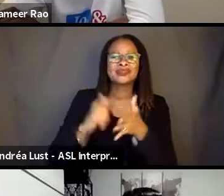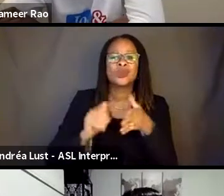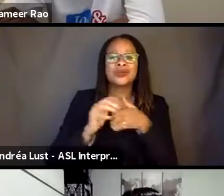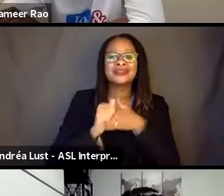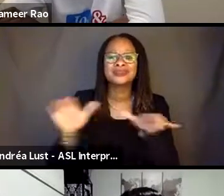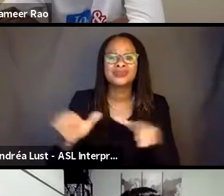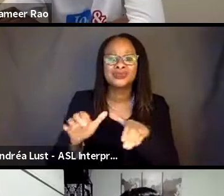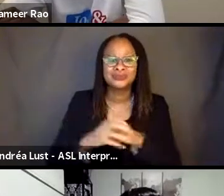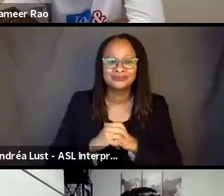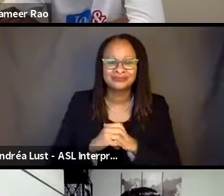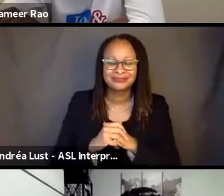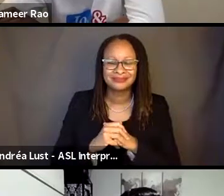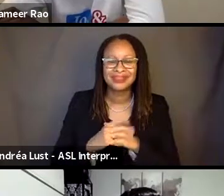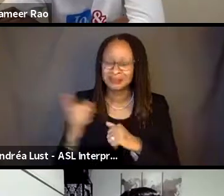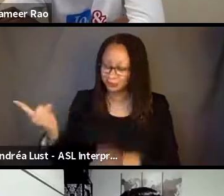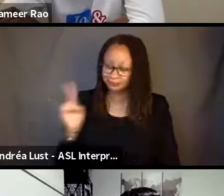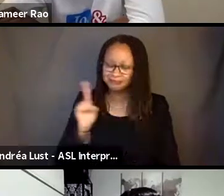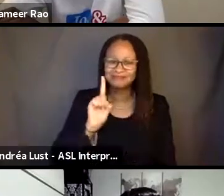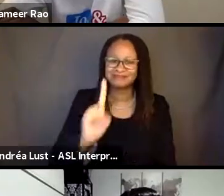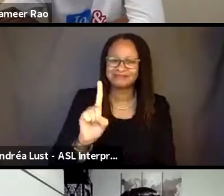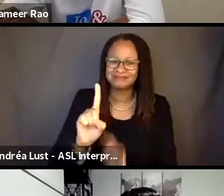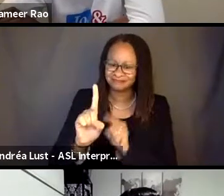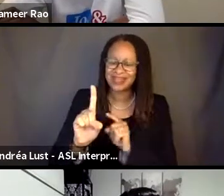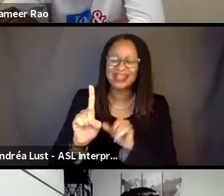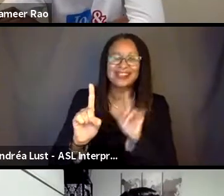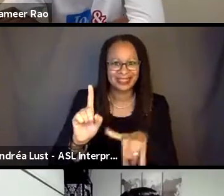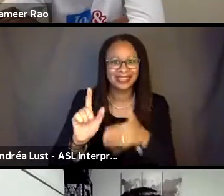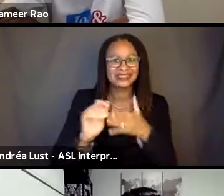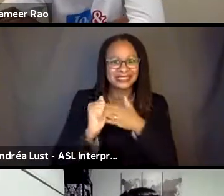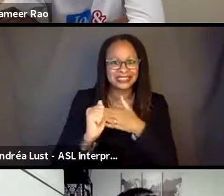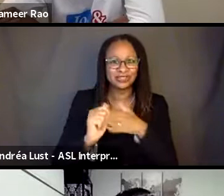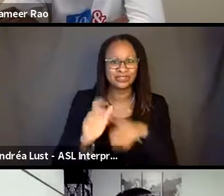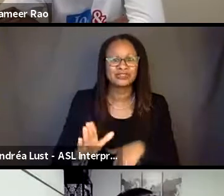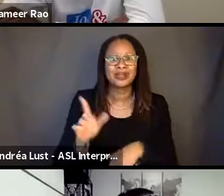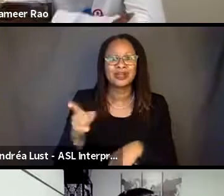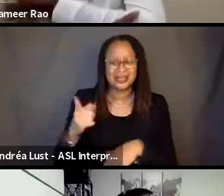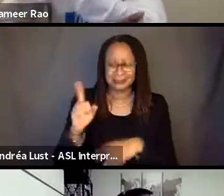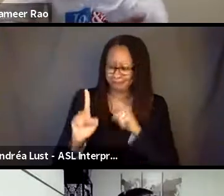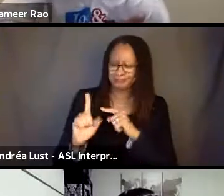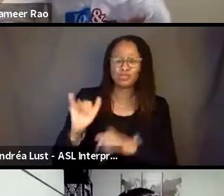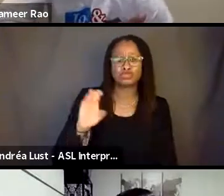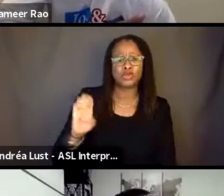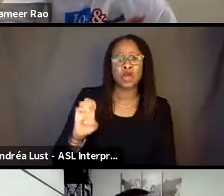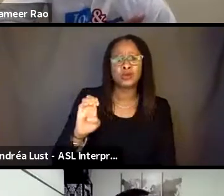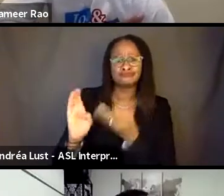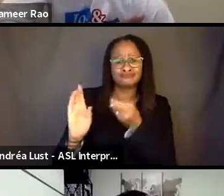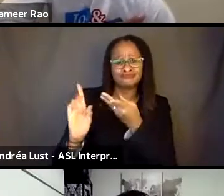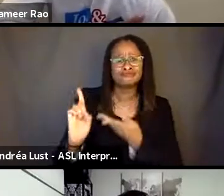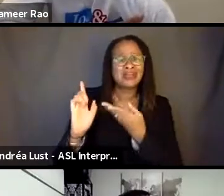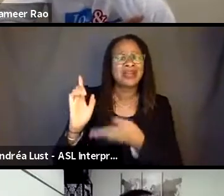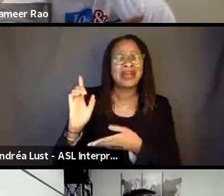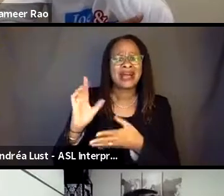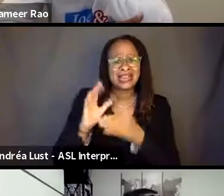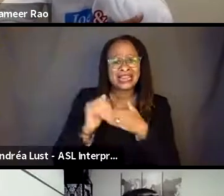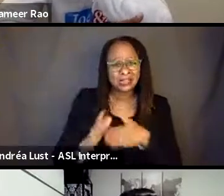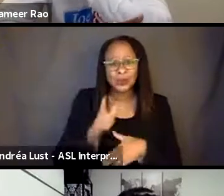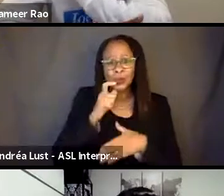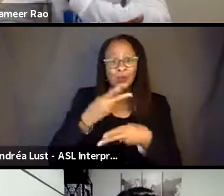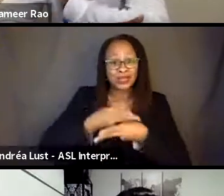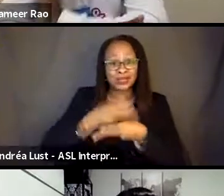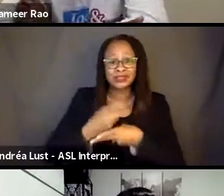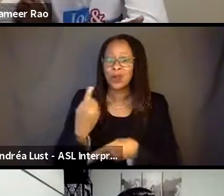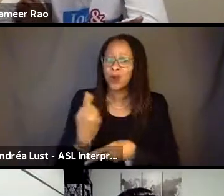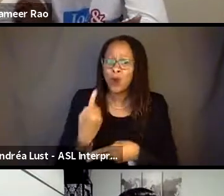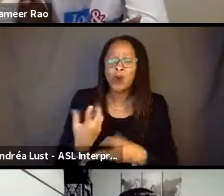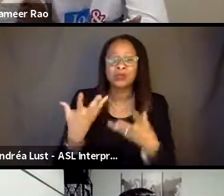do. They step up. Joe is a leader. He's a leader who genuinely cares and